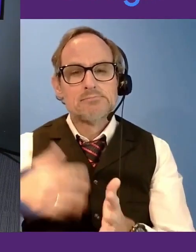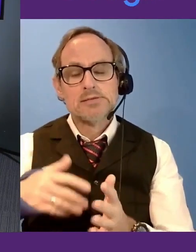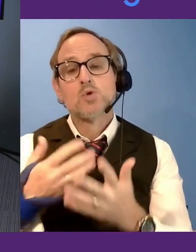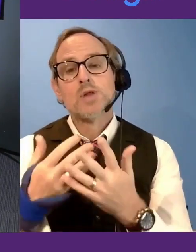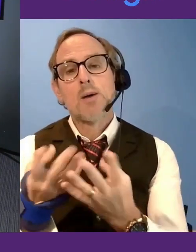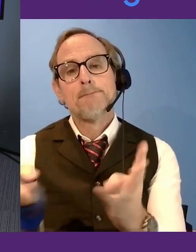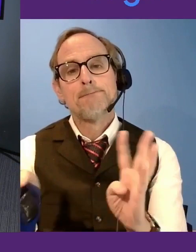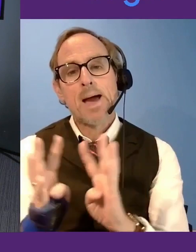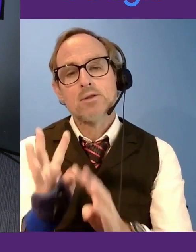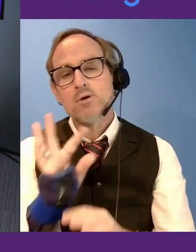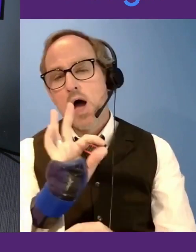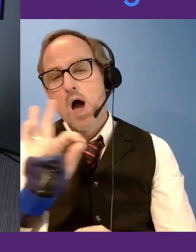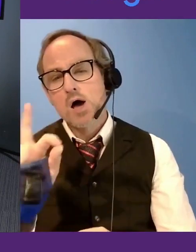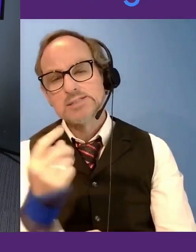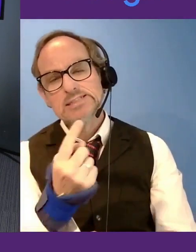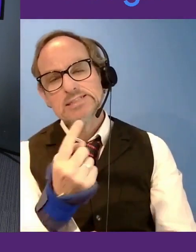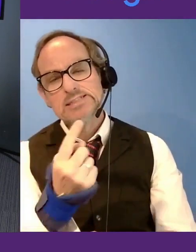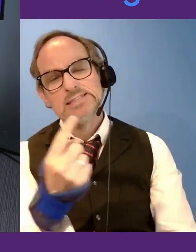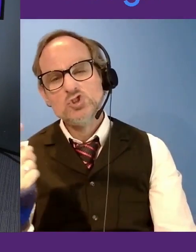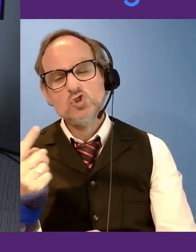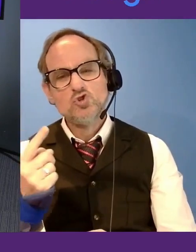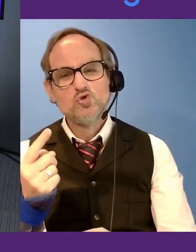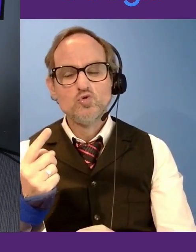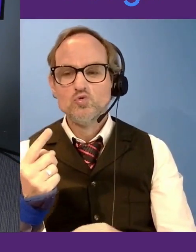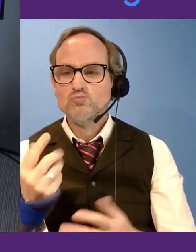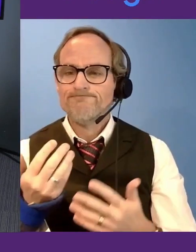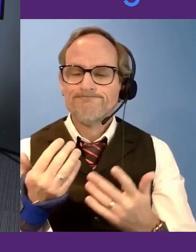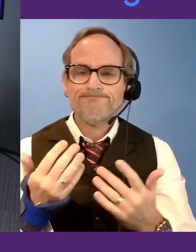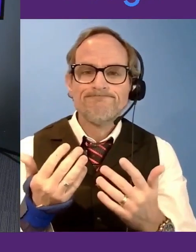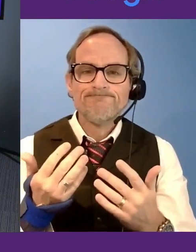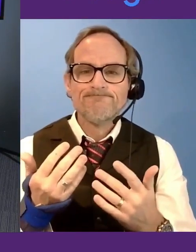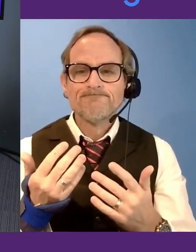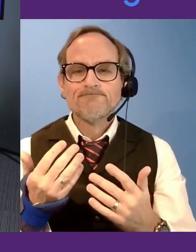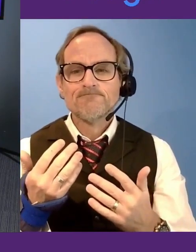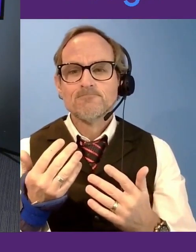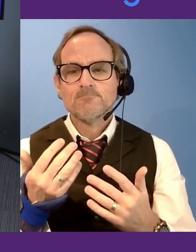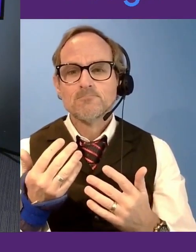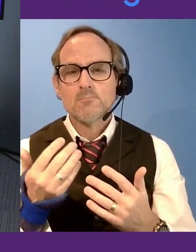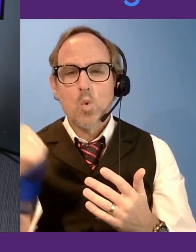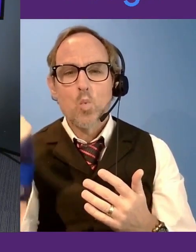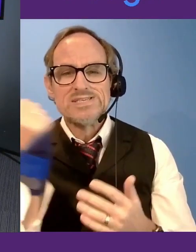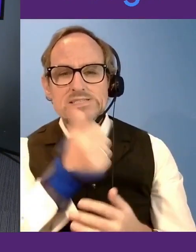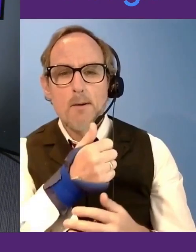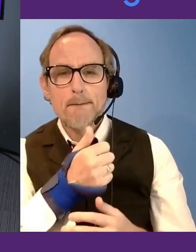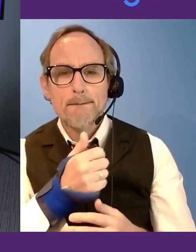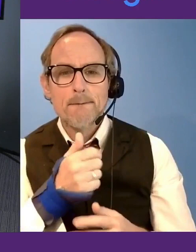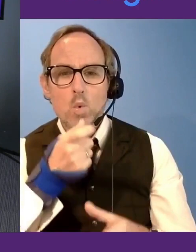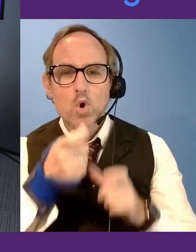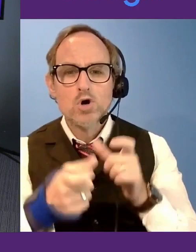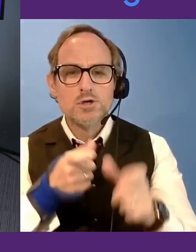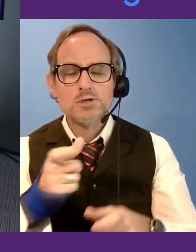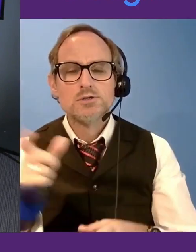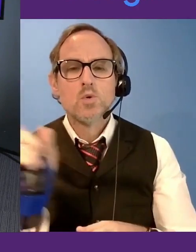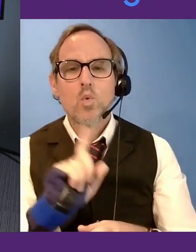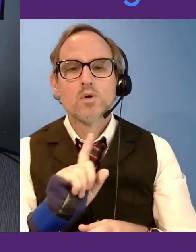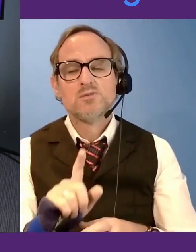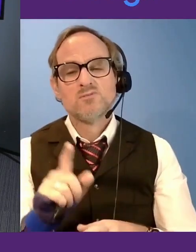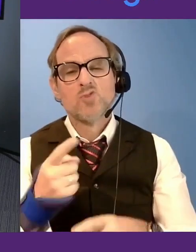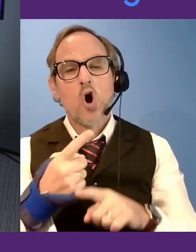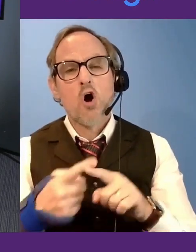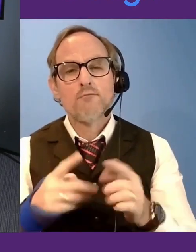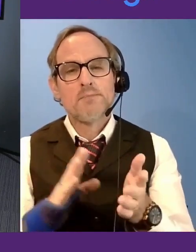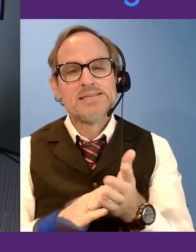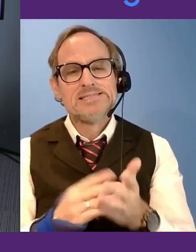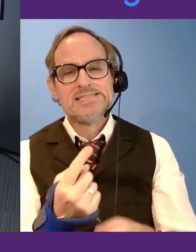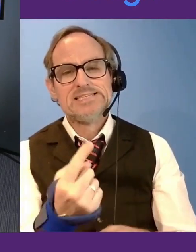spot? Really want to end with these kind of tips and tricks. Yeah, I suppose another thing I would throw in there is